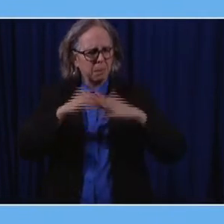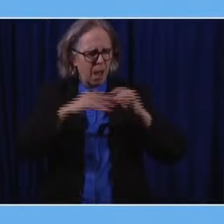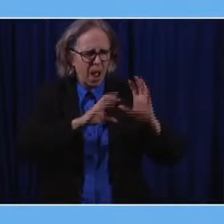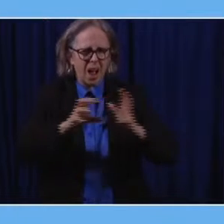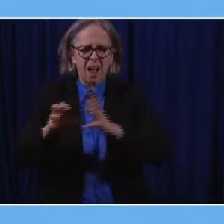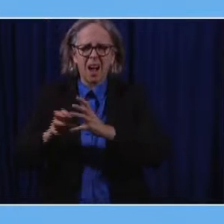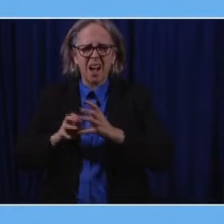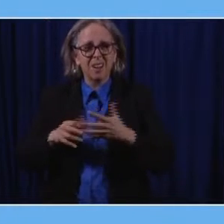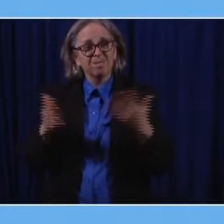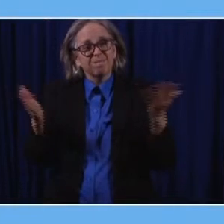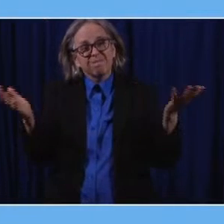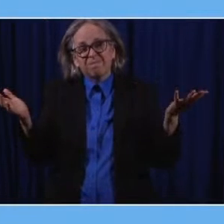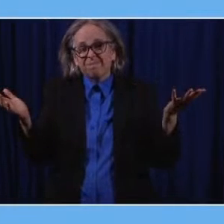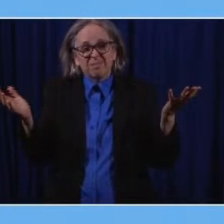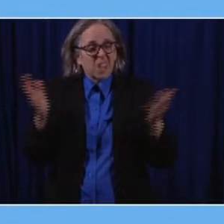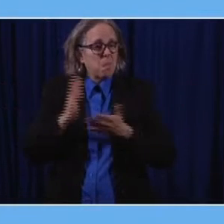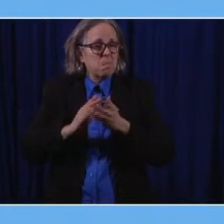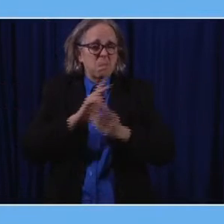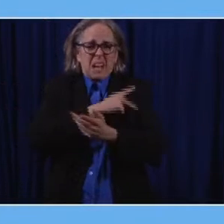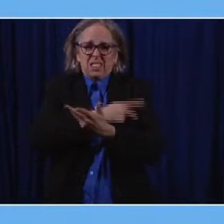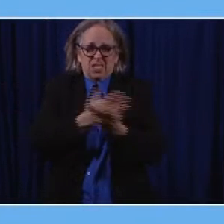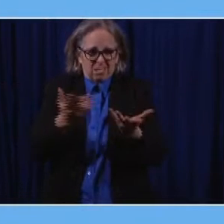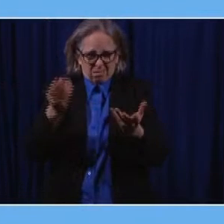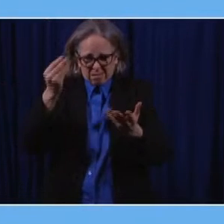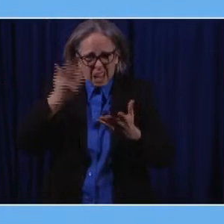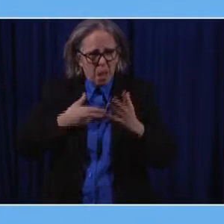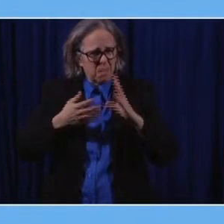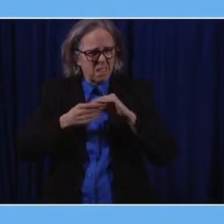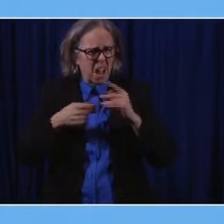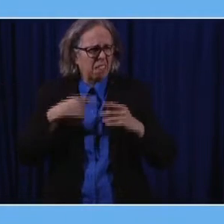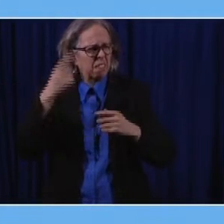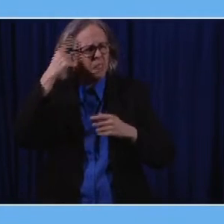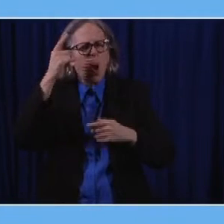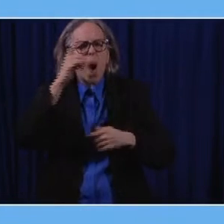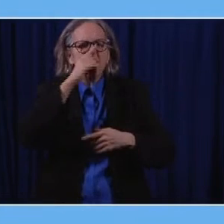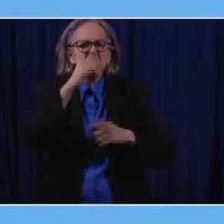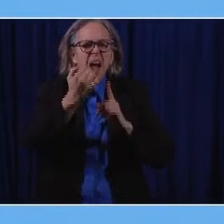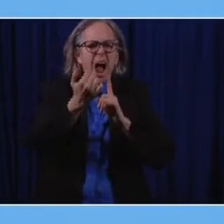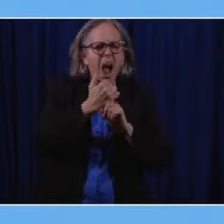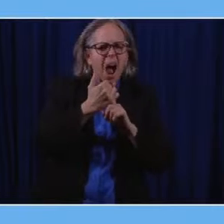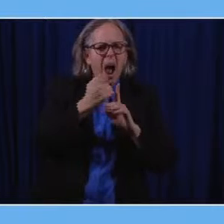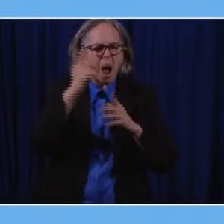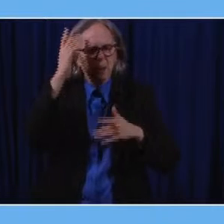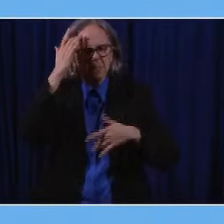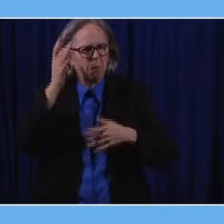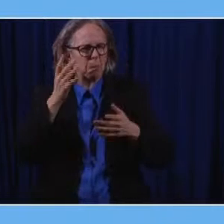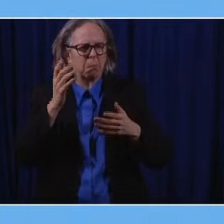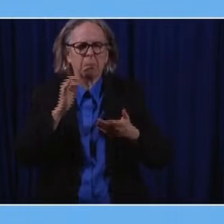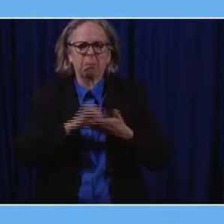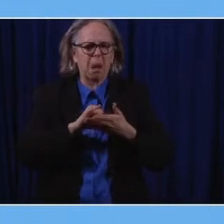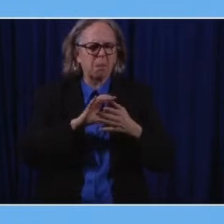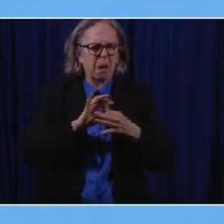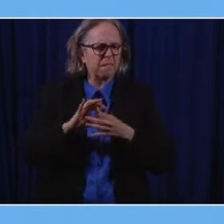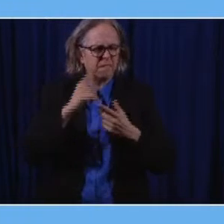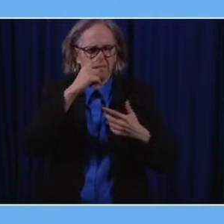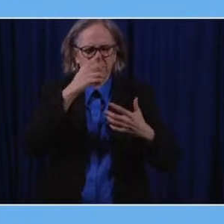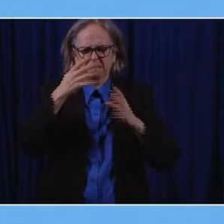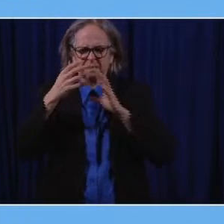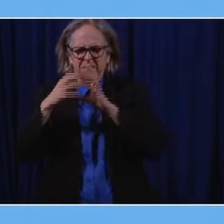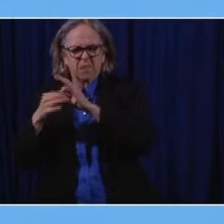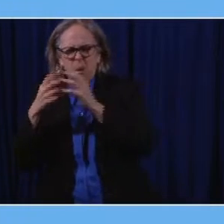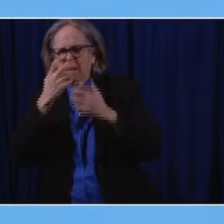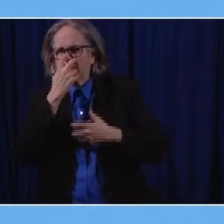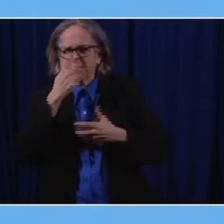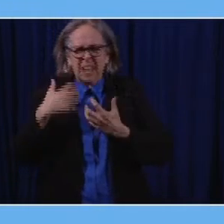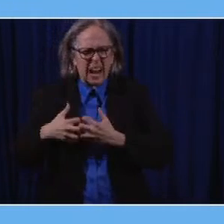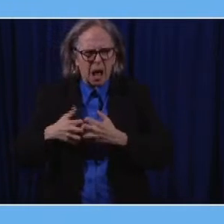real. And then they need a ventilator to survive. They are alone. They're with no one familiar. They beg for us to call their families.